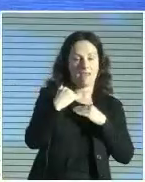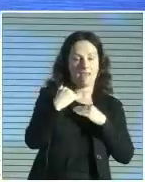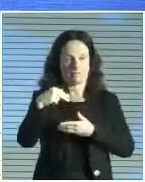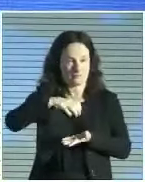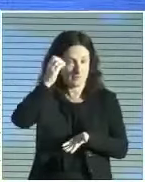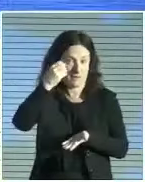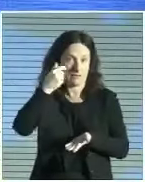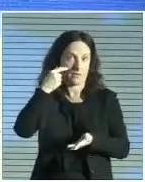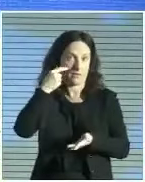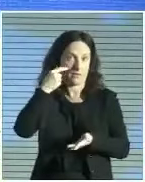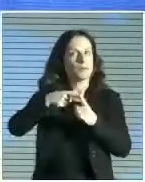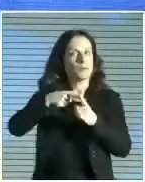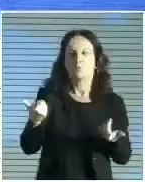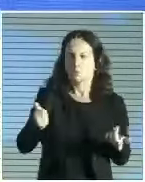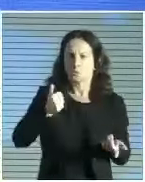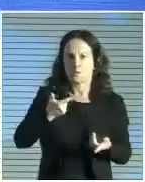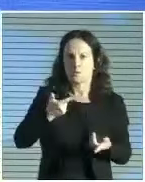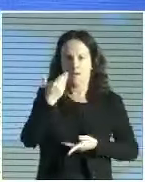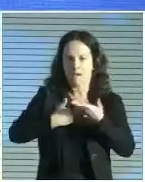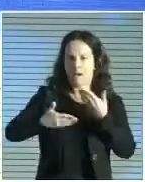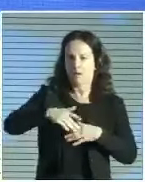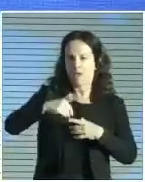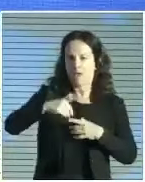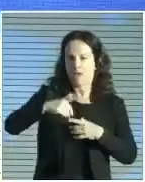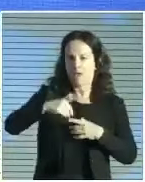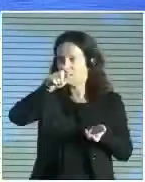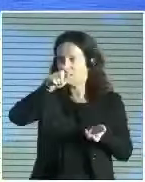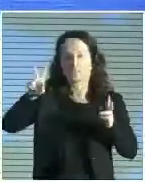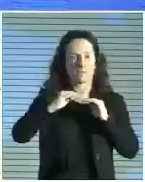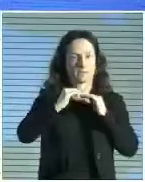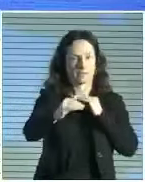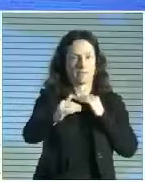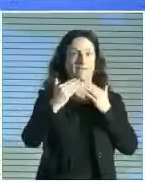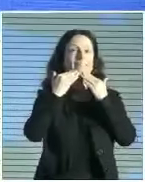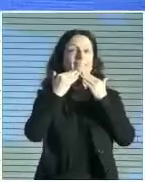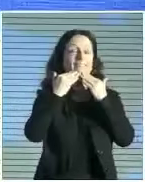and also to Mallorca to be the host of this